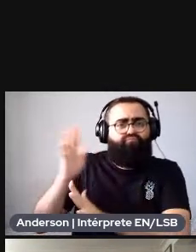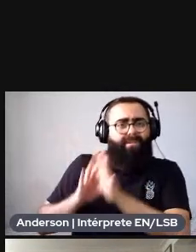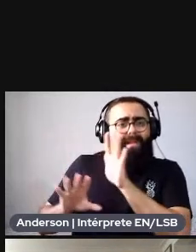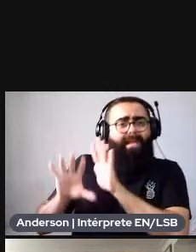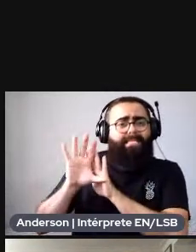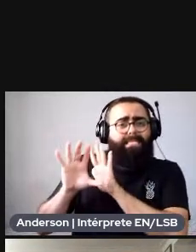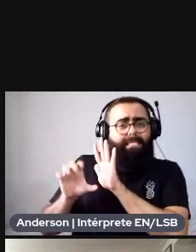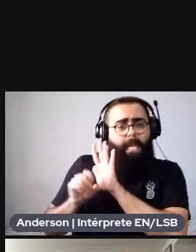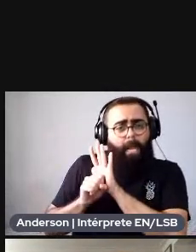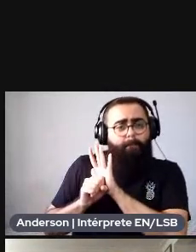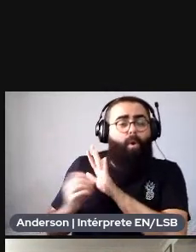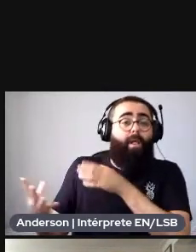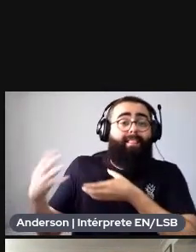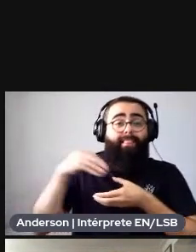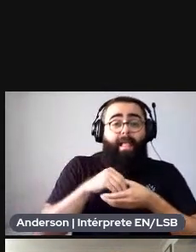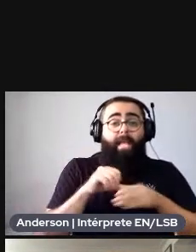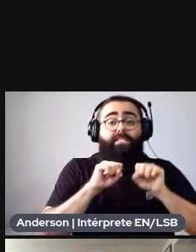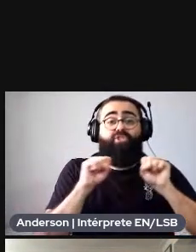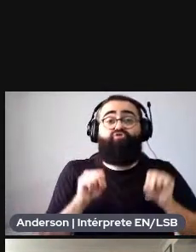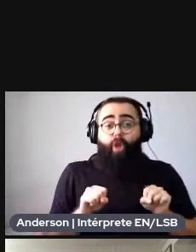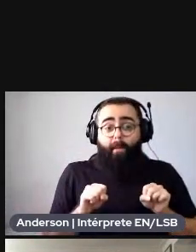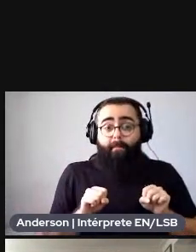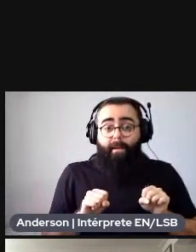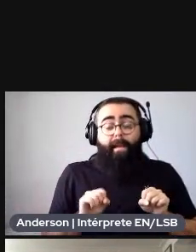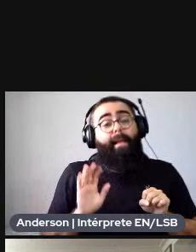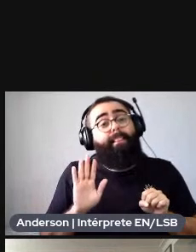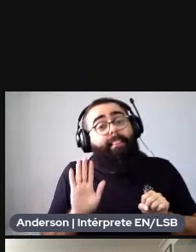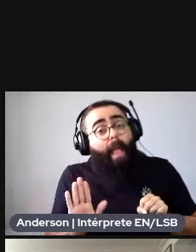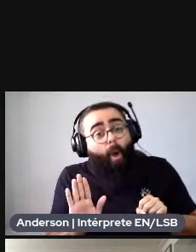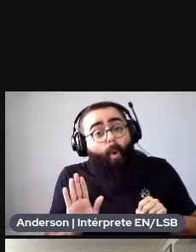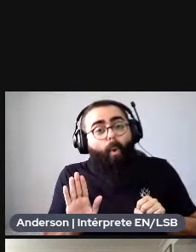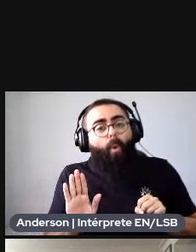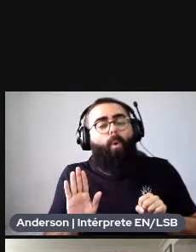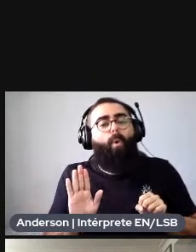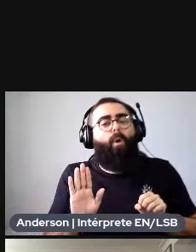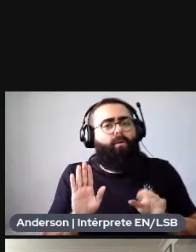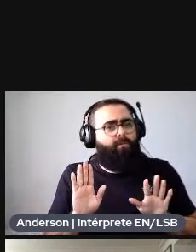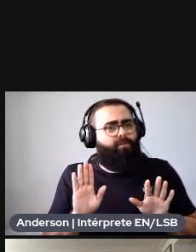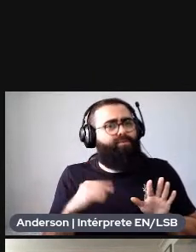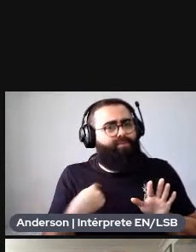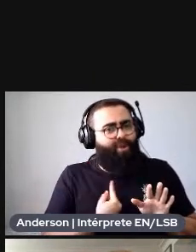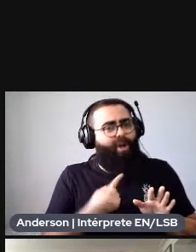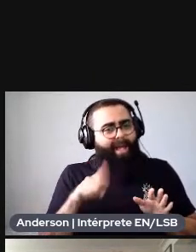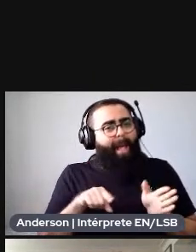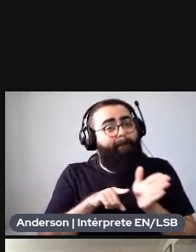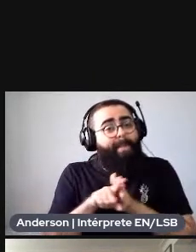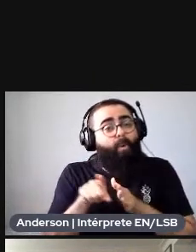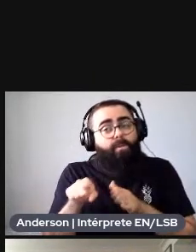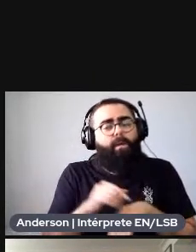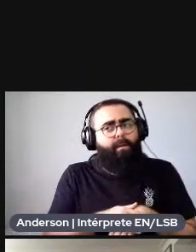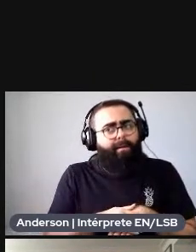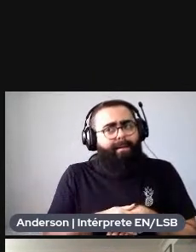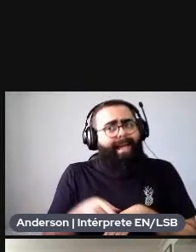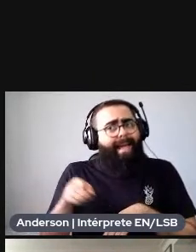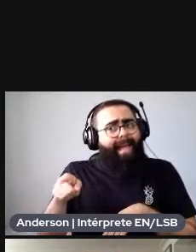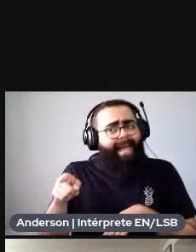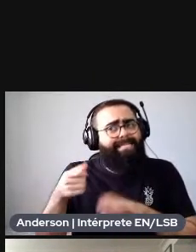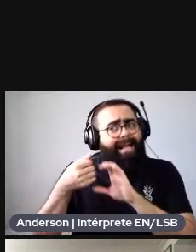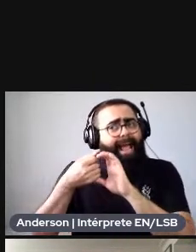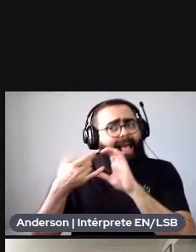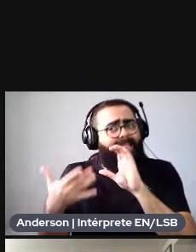pergunta, é saber se a característica com que estamos a lidar se tornou sistémica na